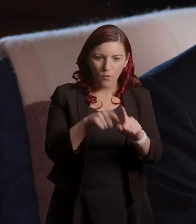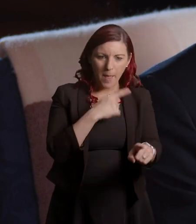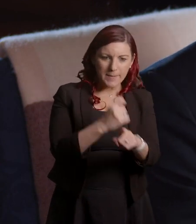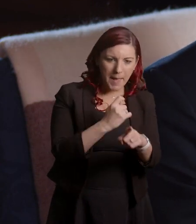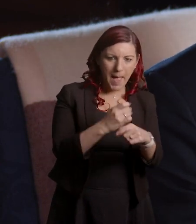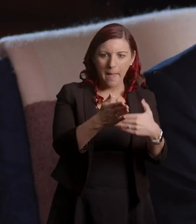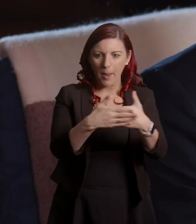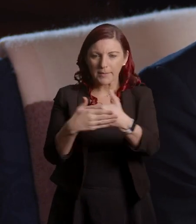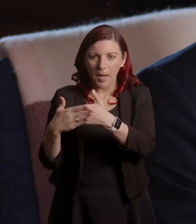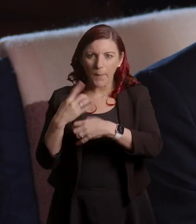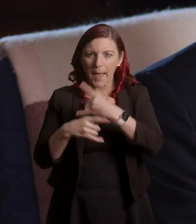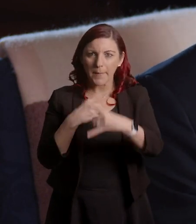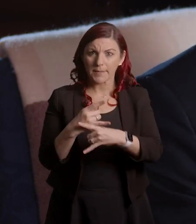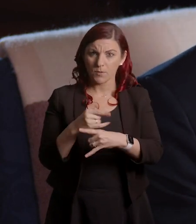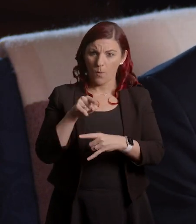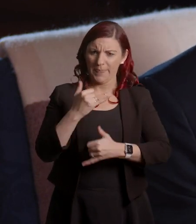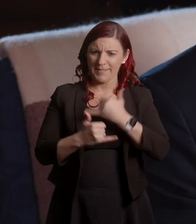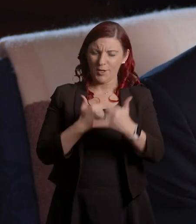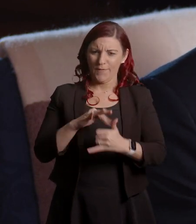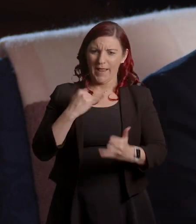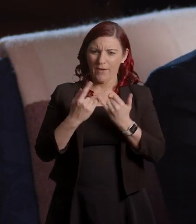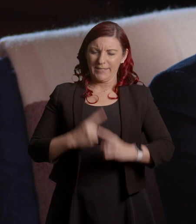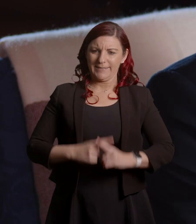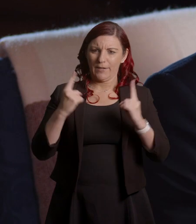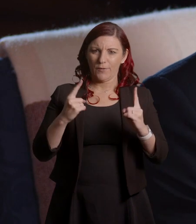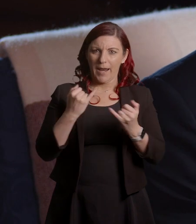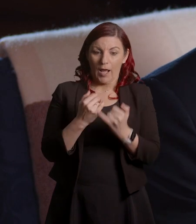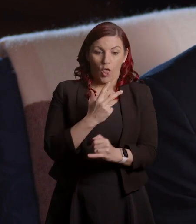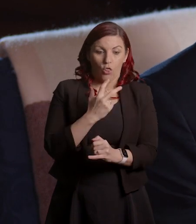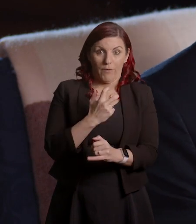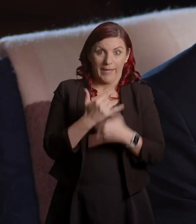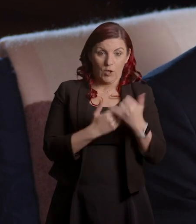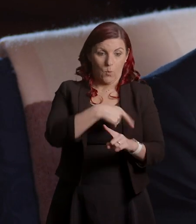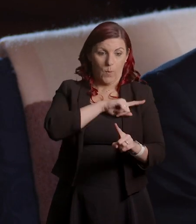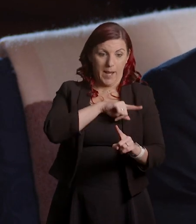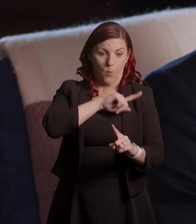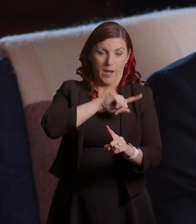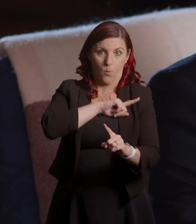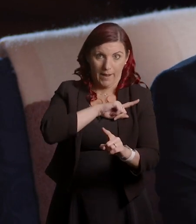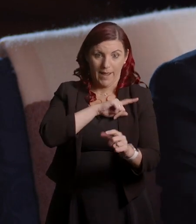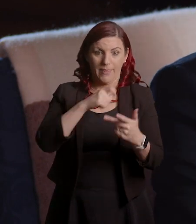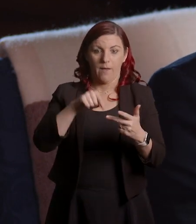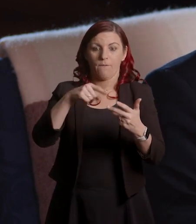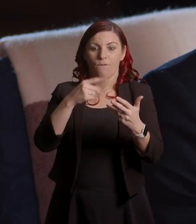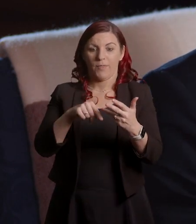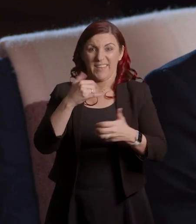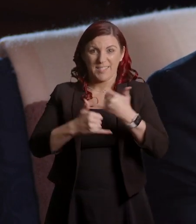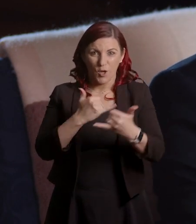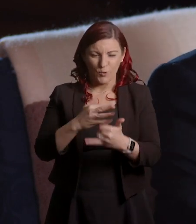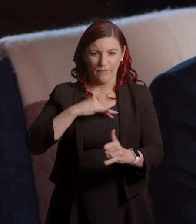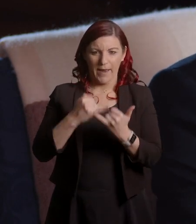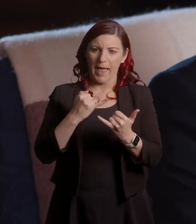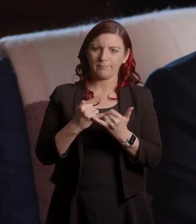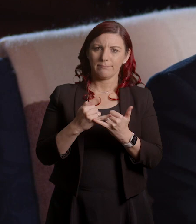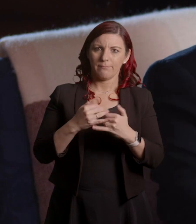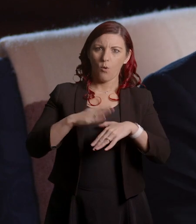kind of thing. Is this year maybe stand out more than the other 3 previous years in terms of showing what the girls were made of and maybe